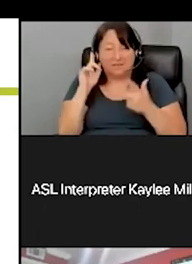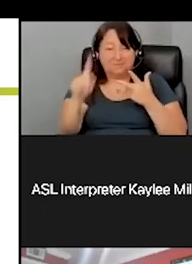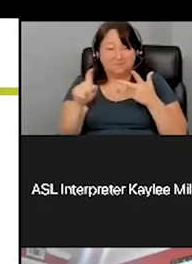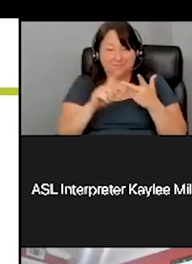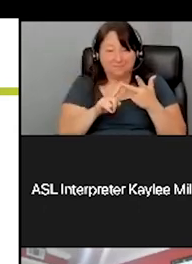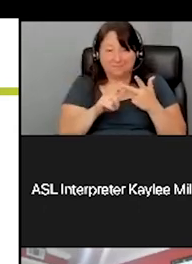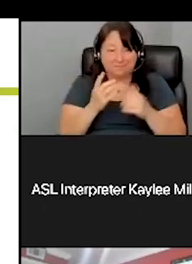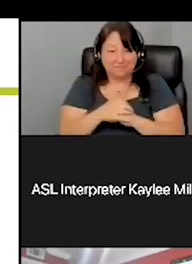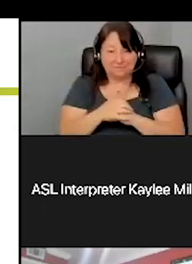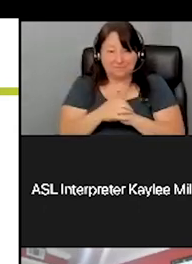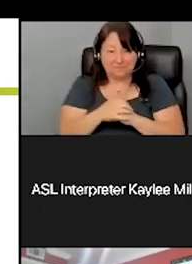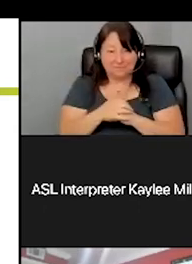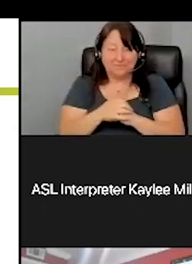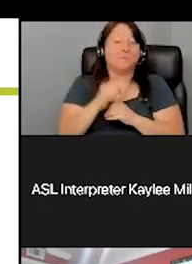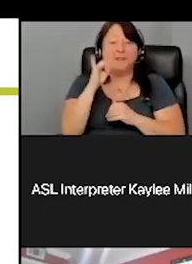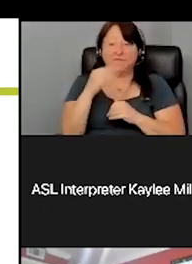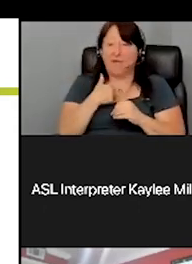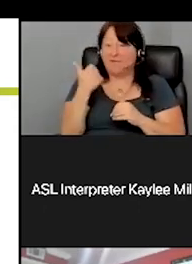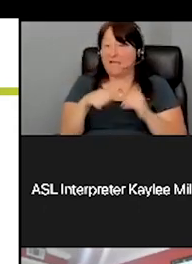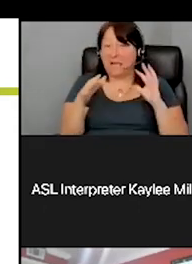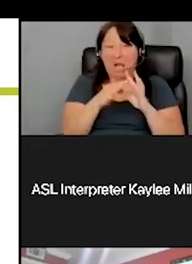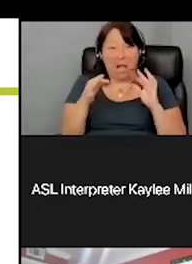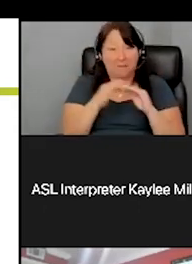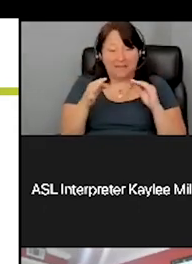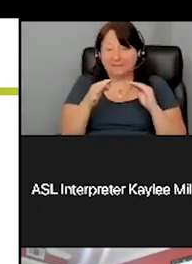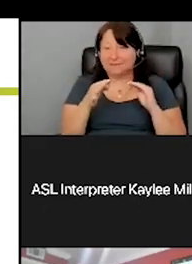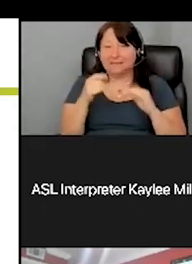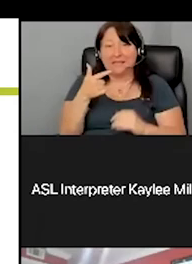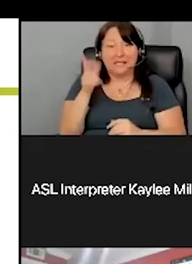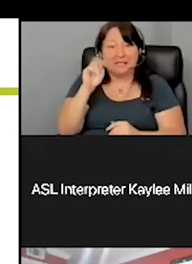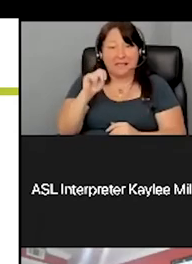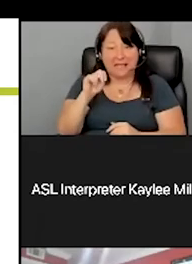comments about the presentation. Glenn has mentioned that at